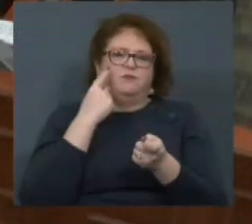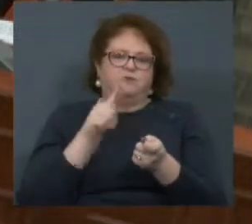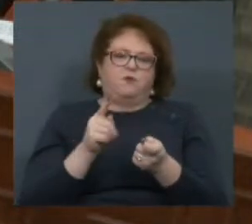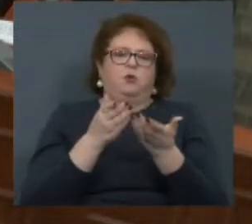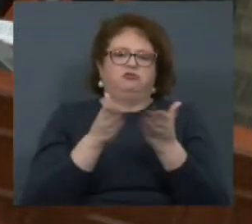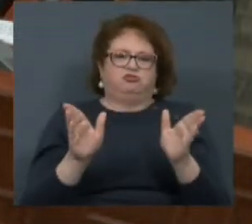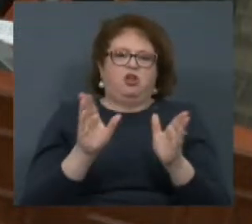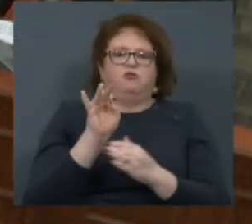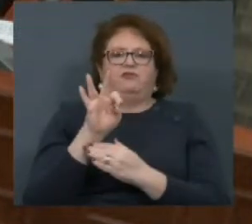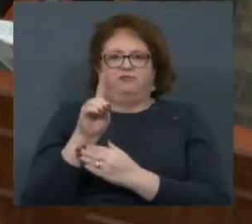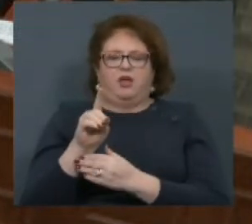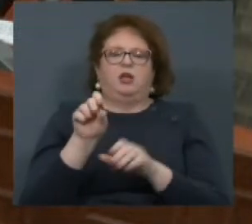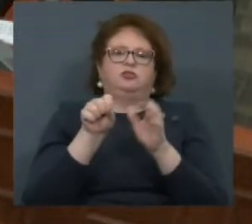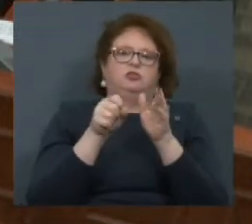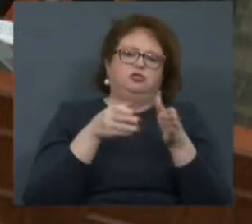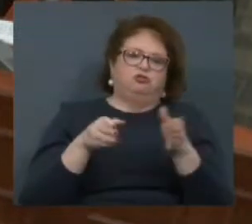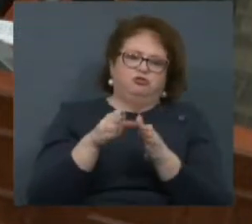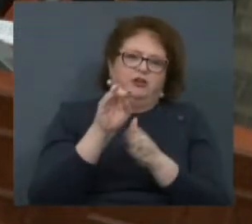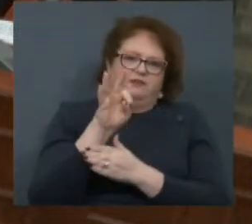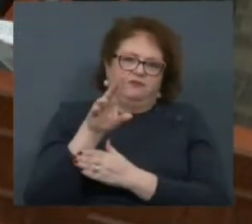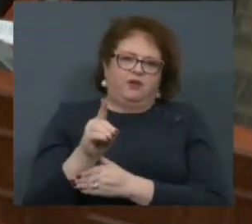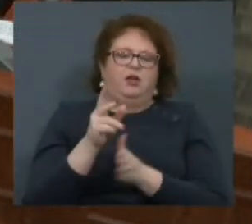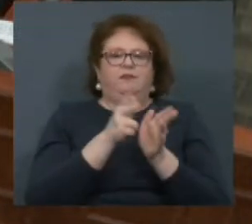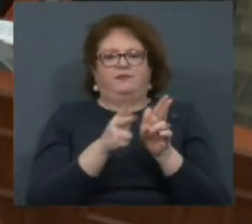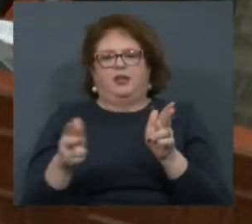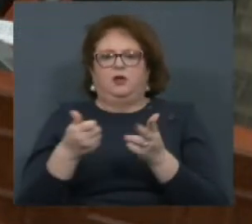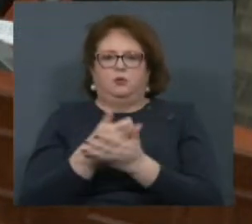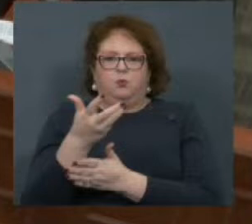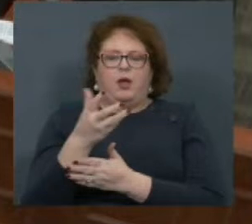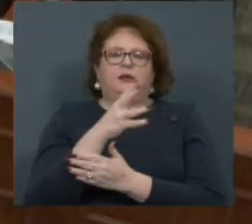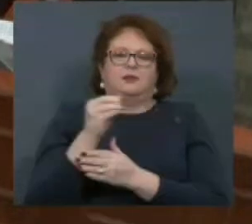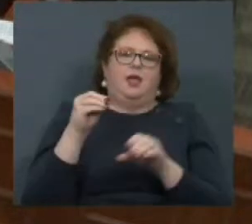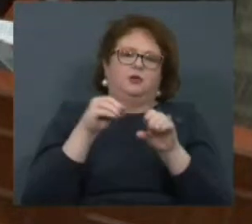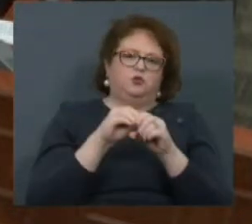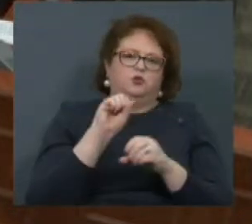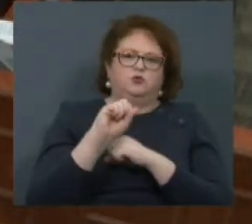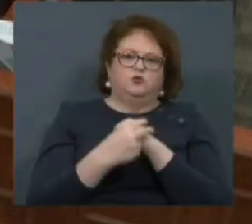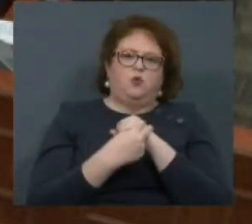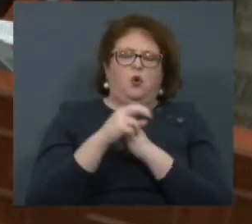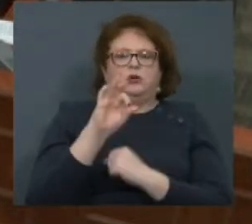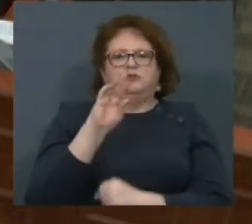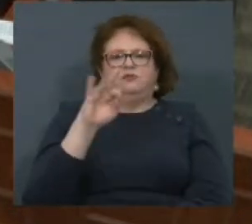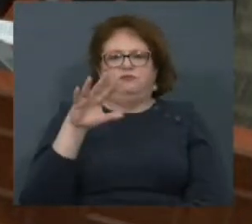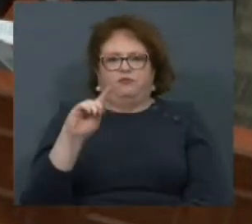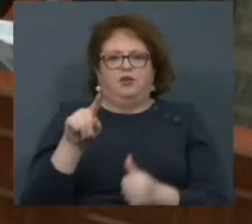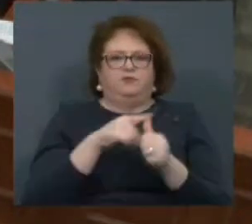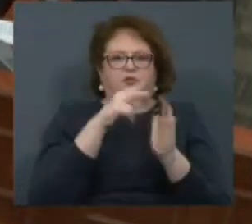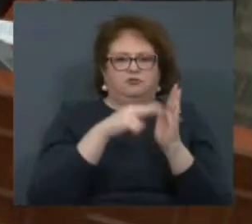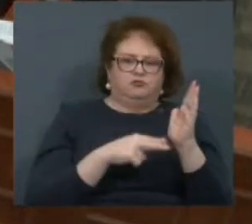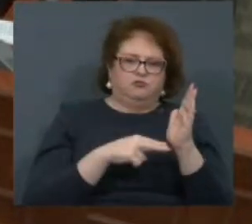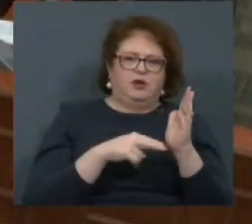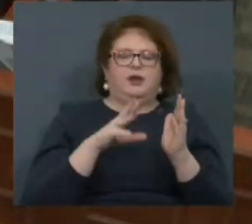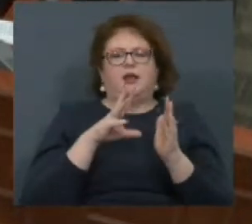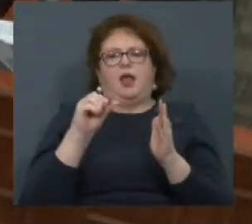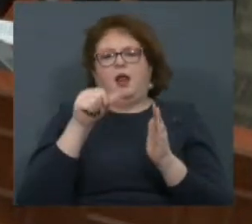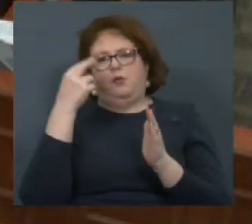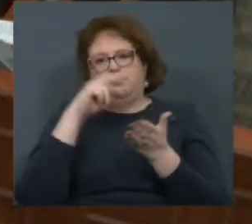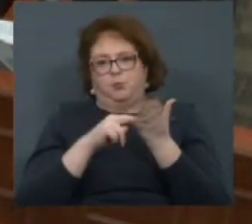fund, street fund, vehicle storage fund, and waste disposal fund, to declare an emergency, first reading, and for other purposes, first